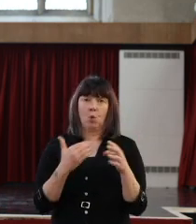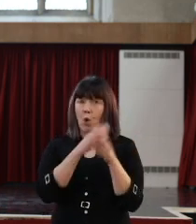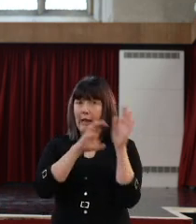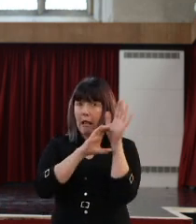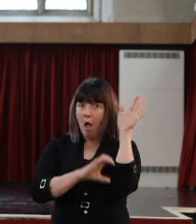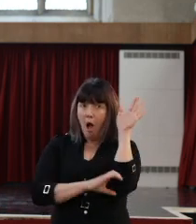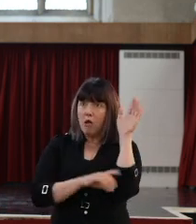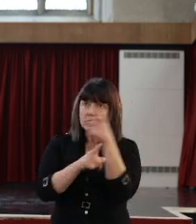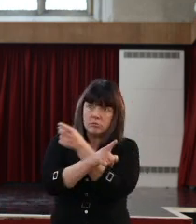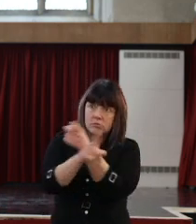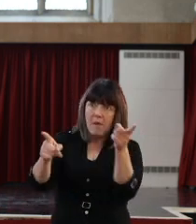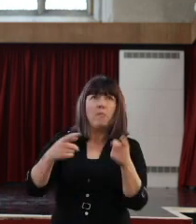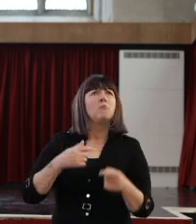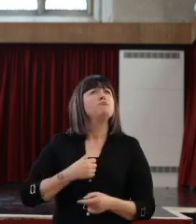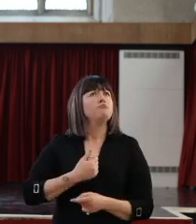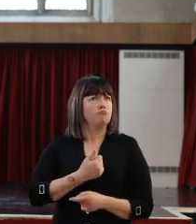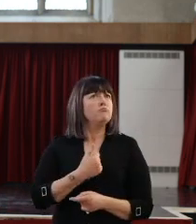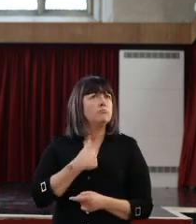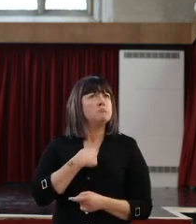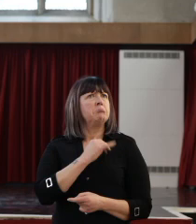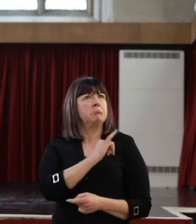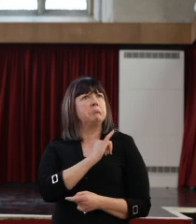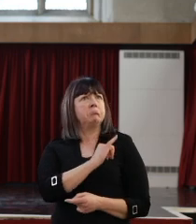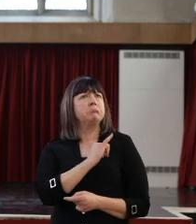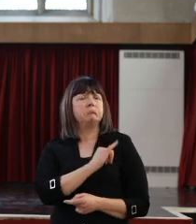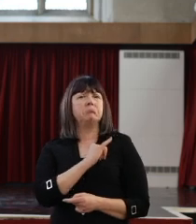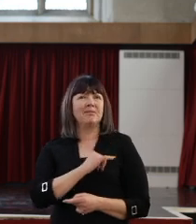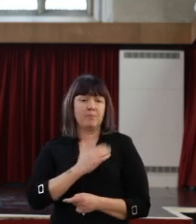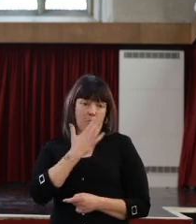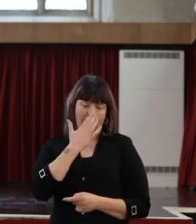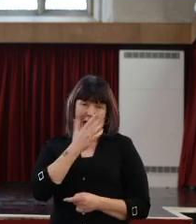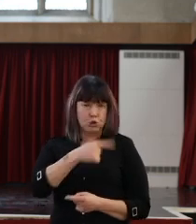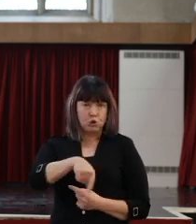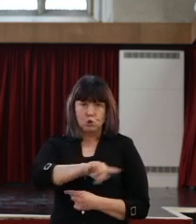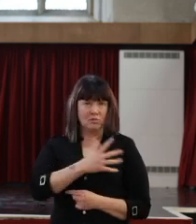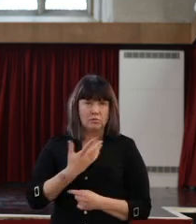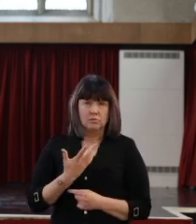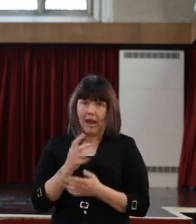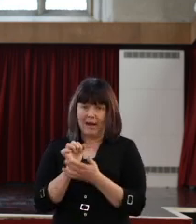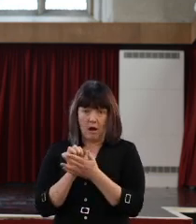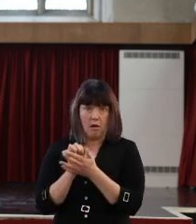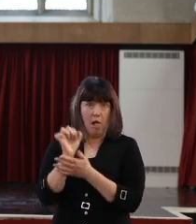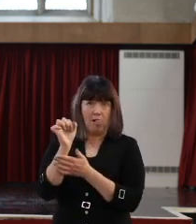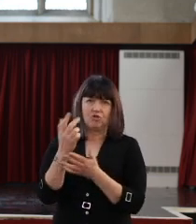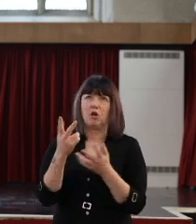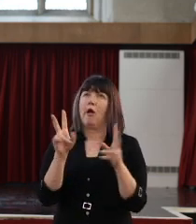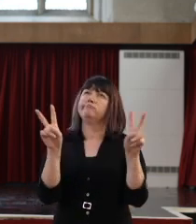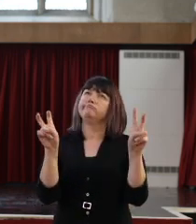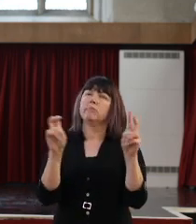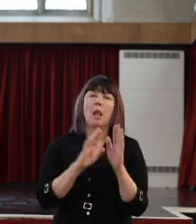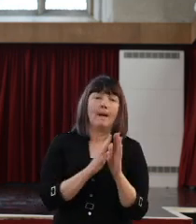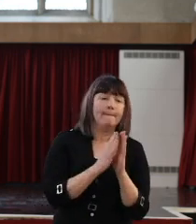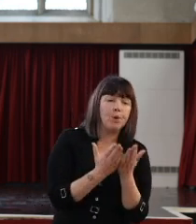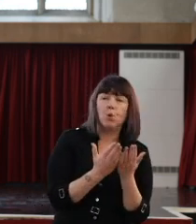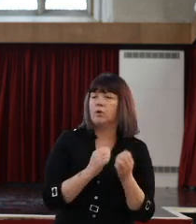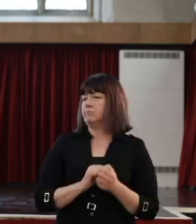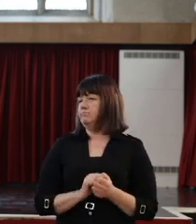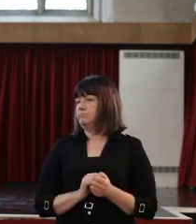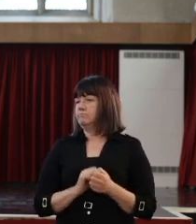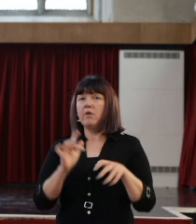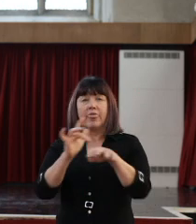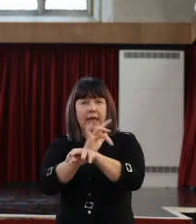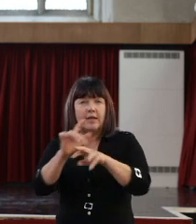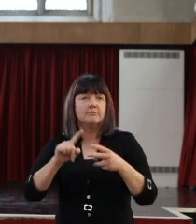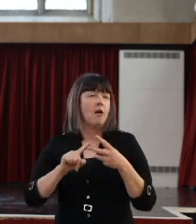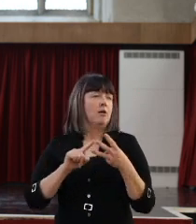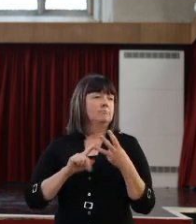can relate to that. This attitude wasn't uncommon. Culture, and by that I mean books, theatre, art, dance, playing instruments,